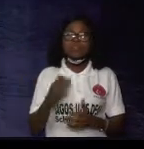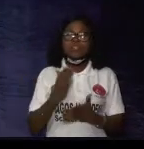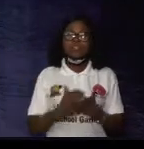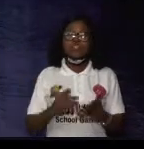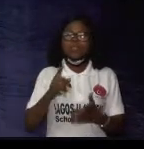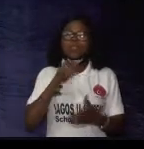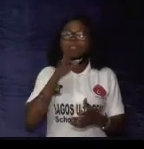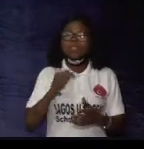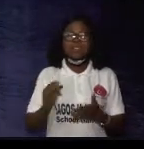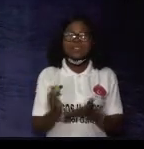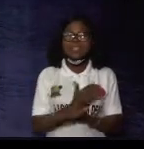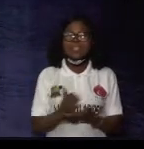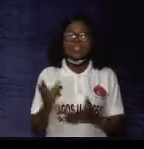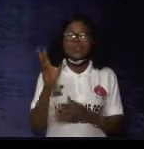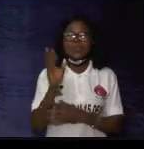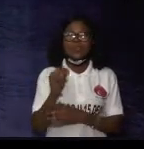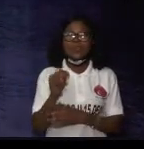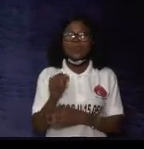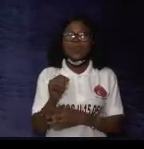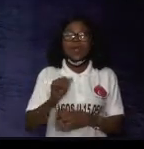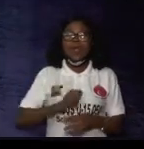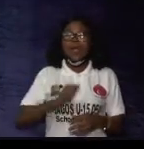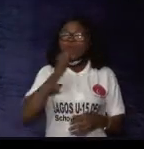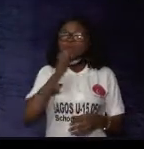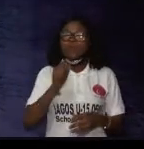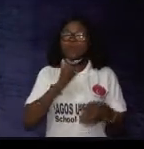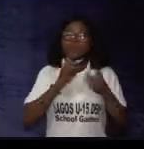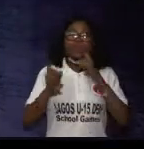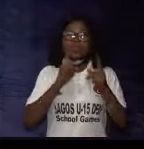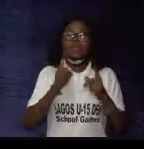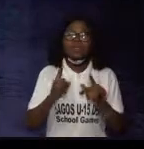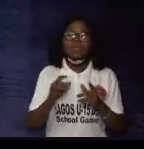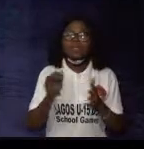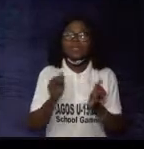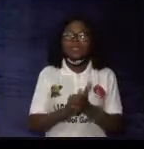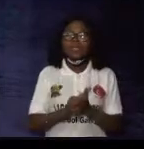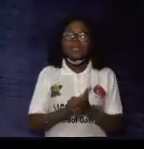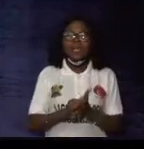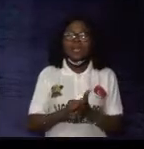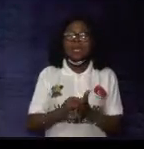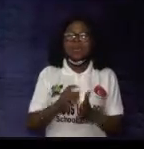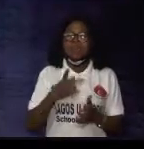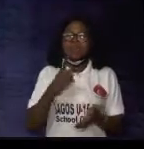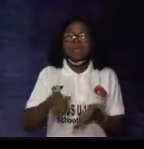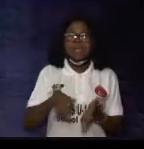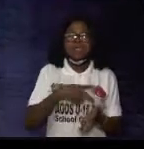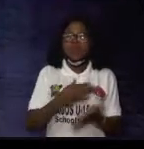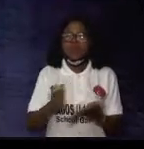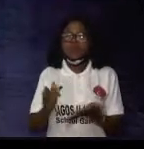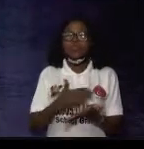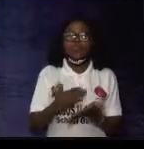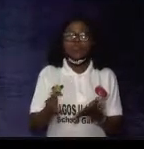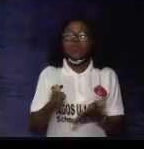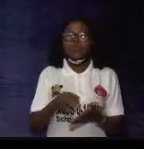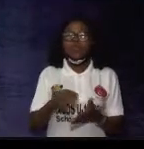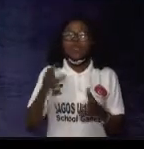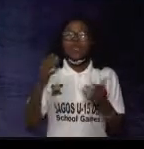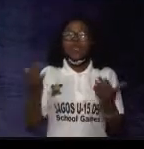Somebody is singing. No. I'm not talking about that pullover in your